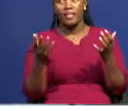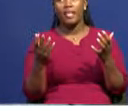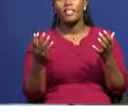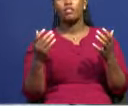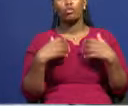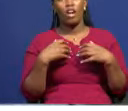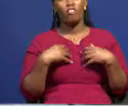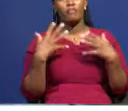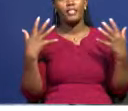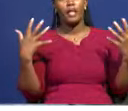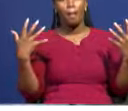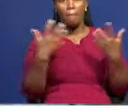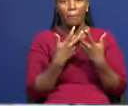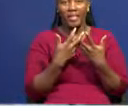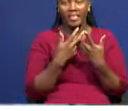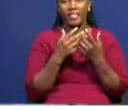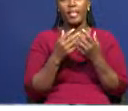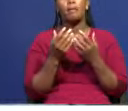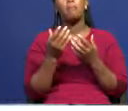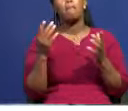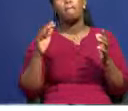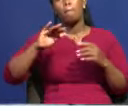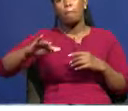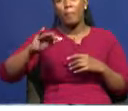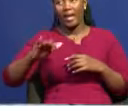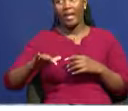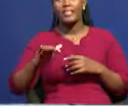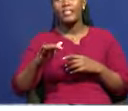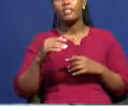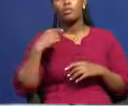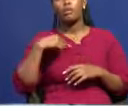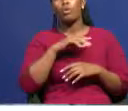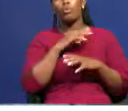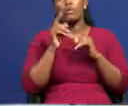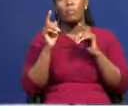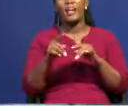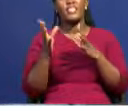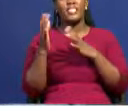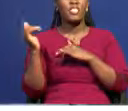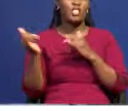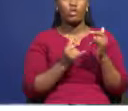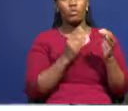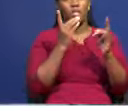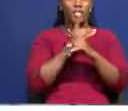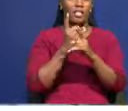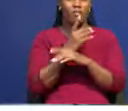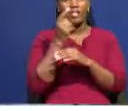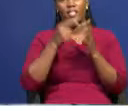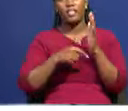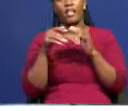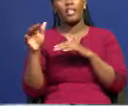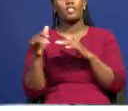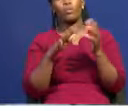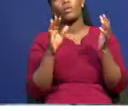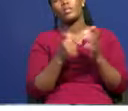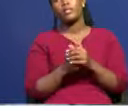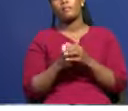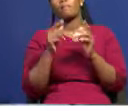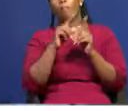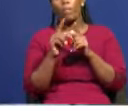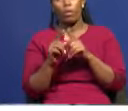bridge that deficit that Omondi was talking about, then we have to introduce certain tax measures that come with this. For one, I think we've